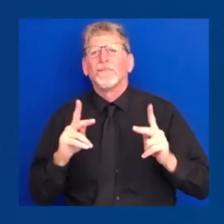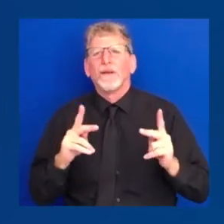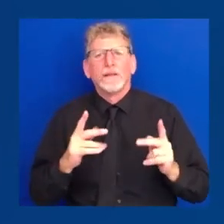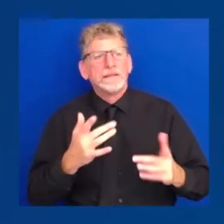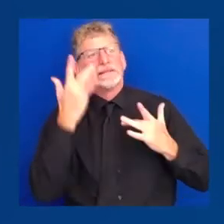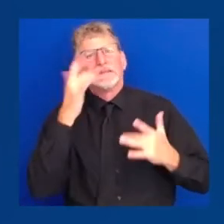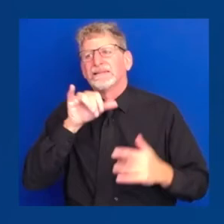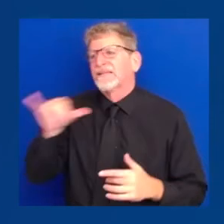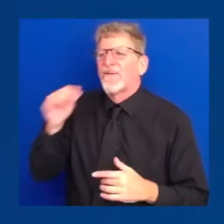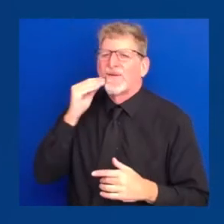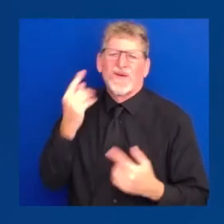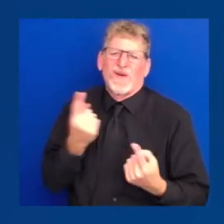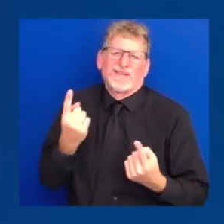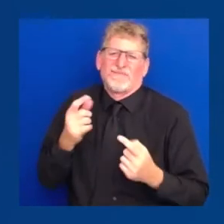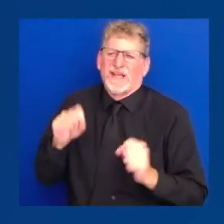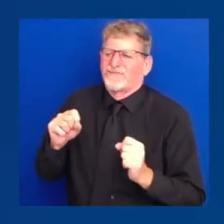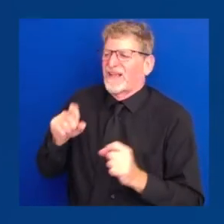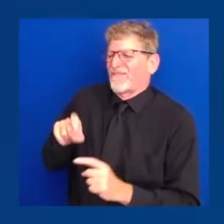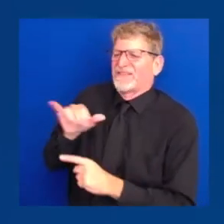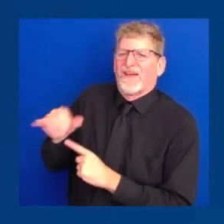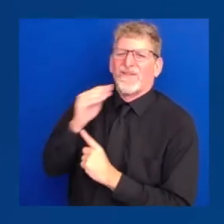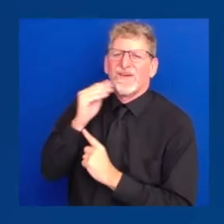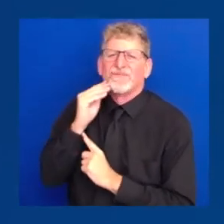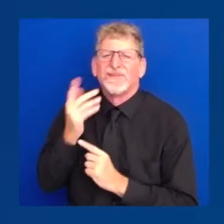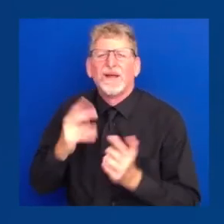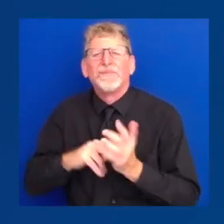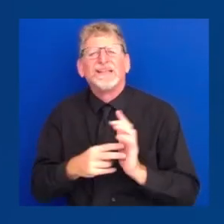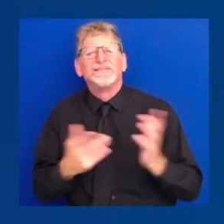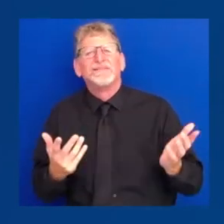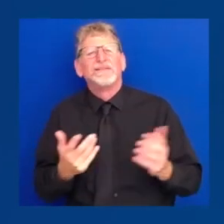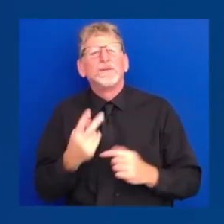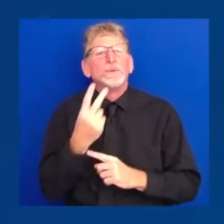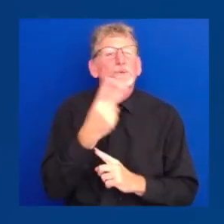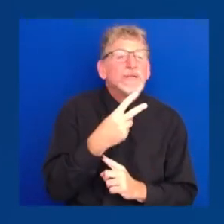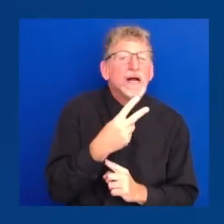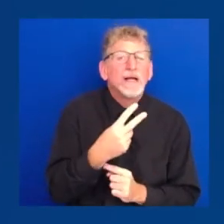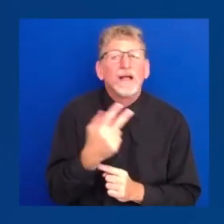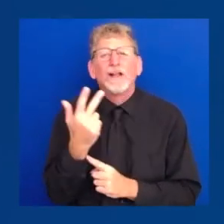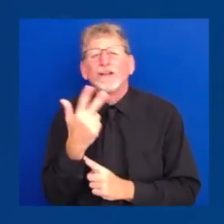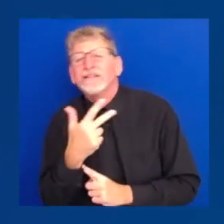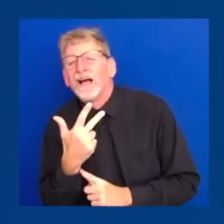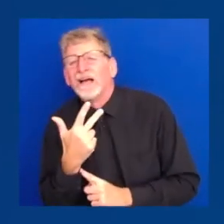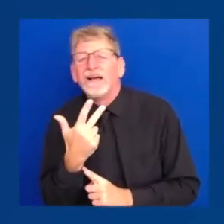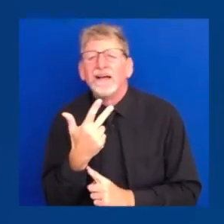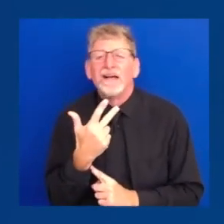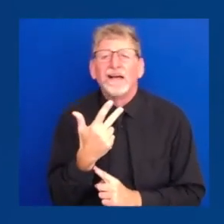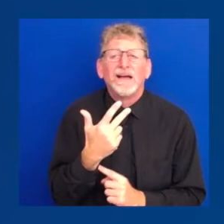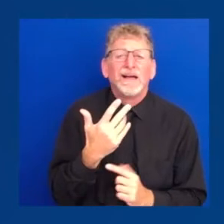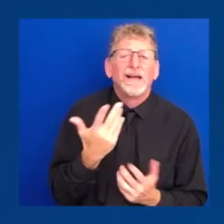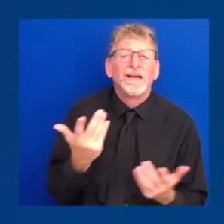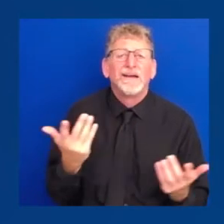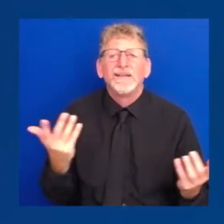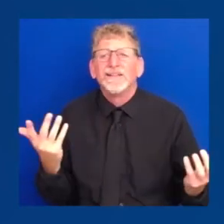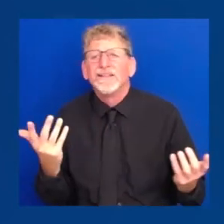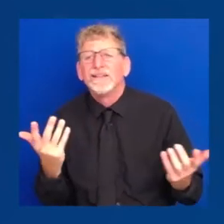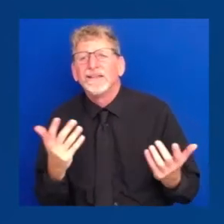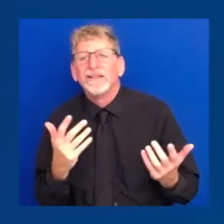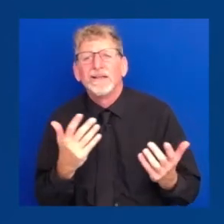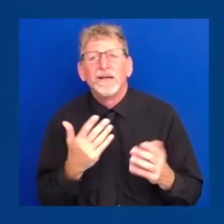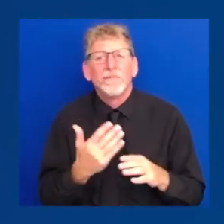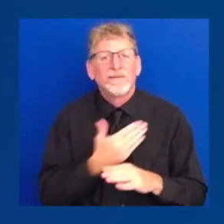of time, the first 2 or 3 days before your symptoms and the 2 or 3 days after your symptoms is the time that you're most